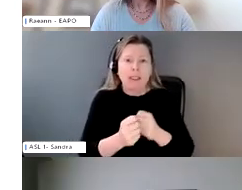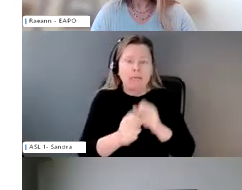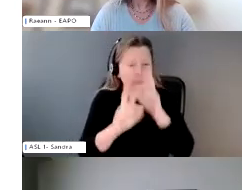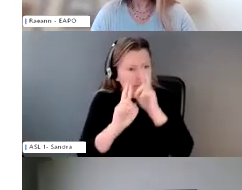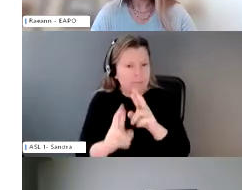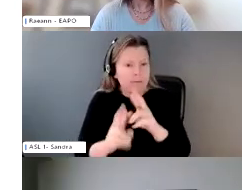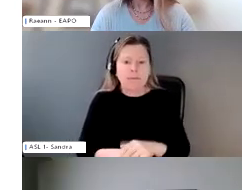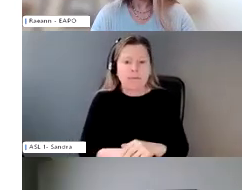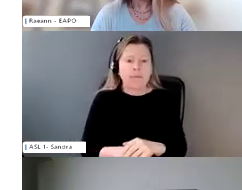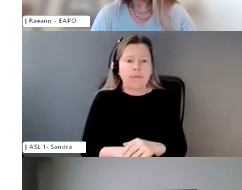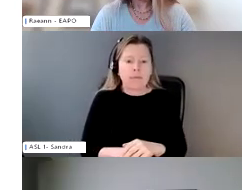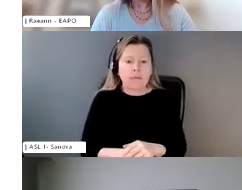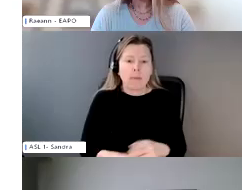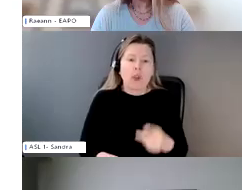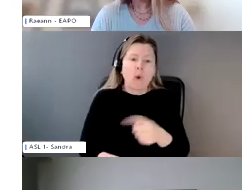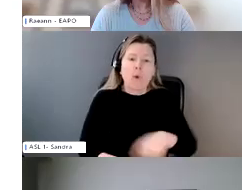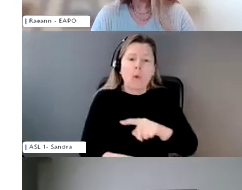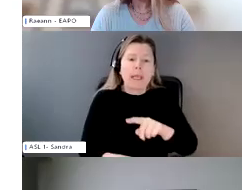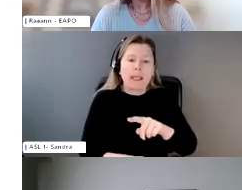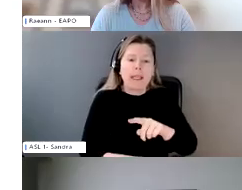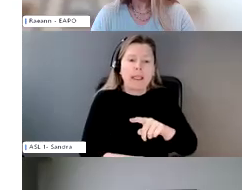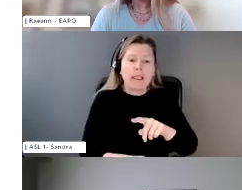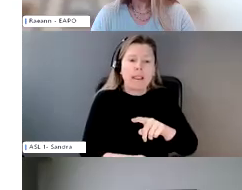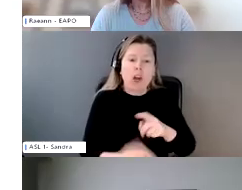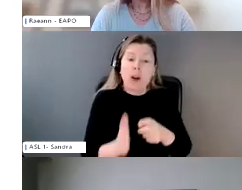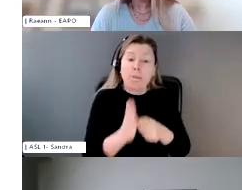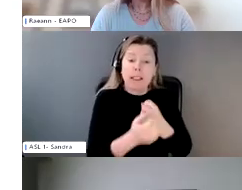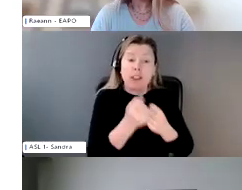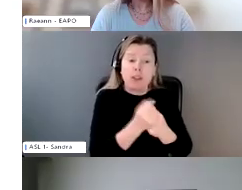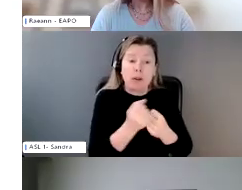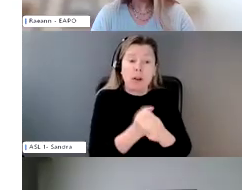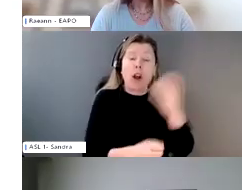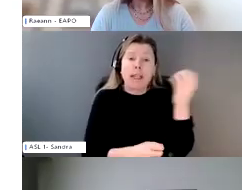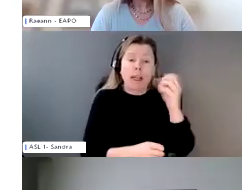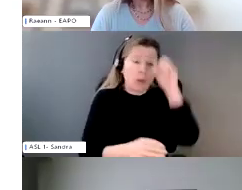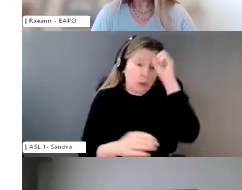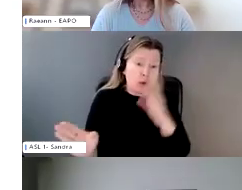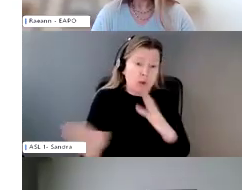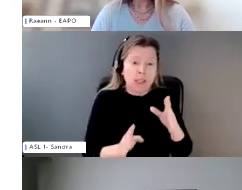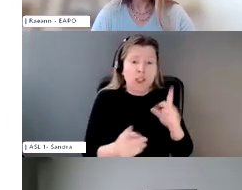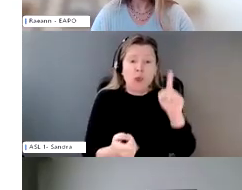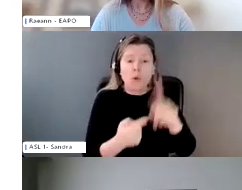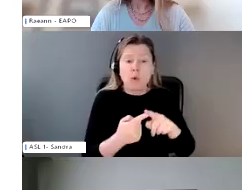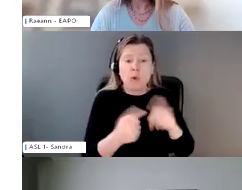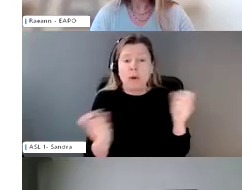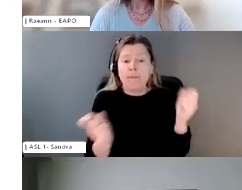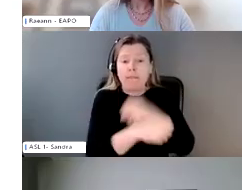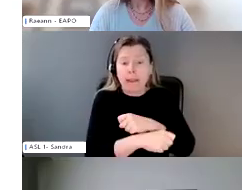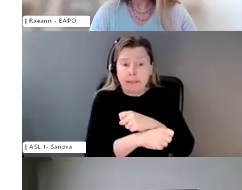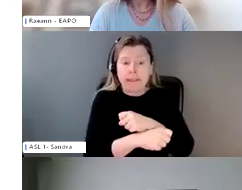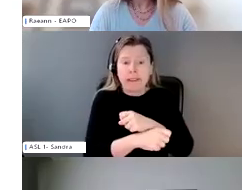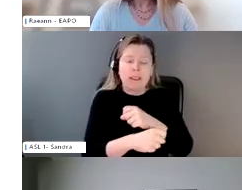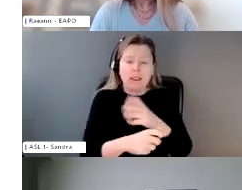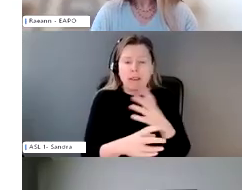to implement Ontario's strategy to combat elder abuse, and we have been doing this since 2003. And we have three main pillars of